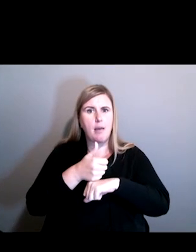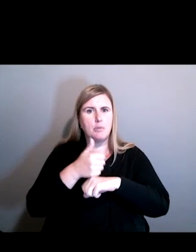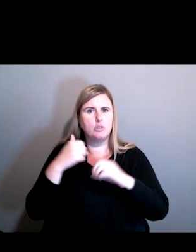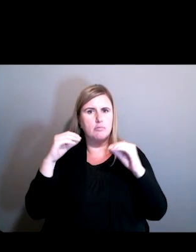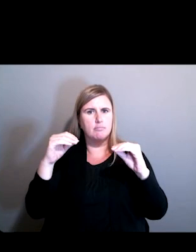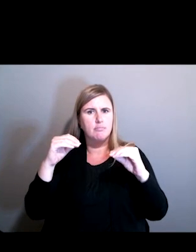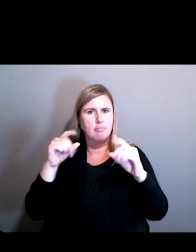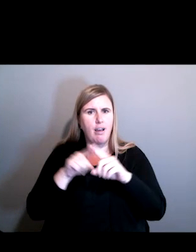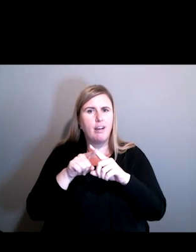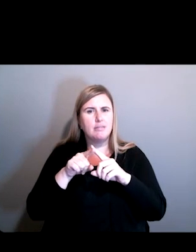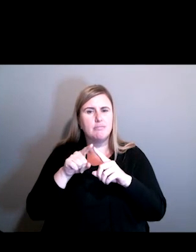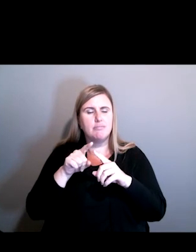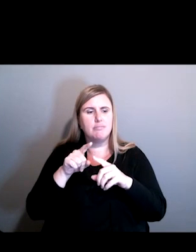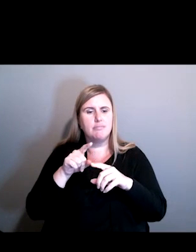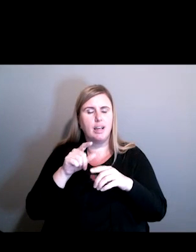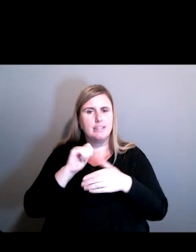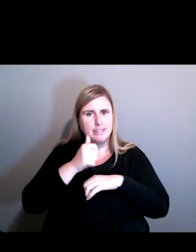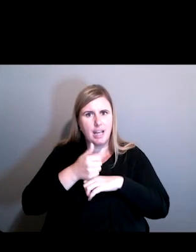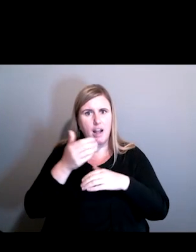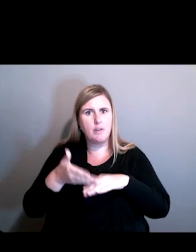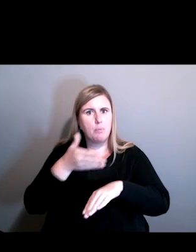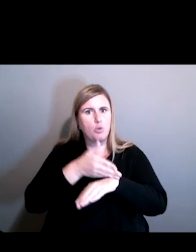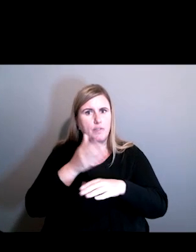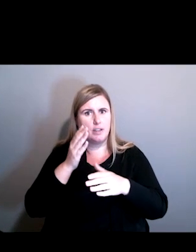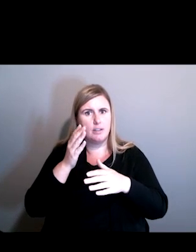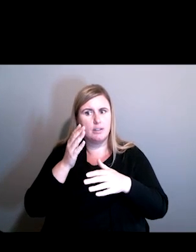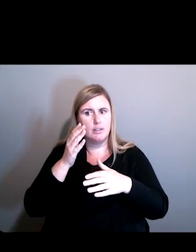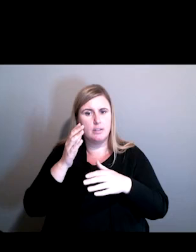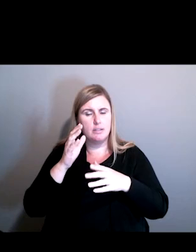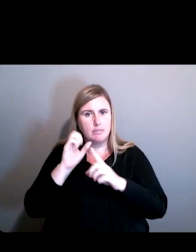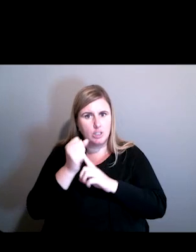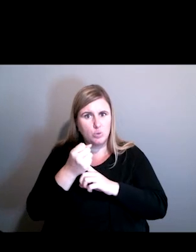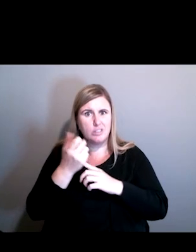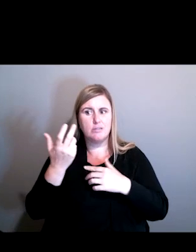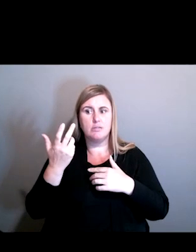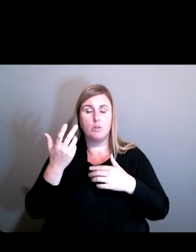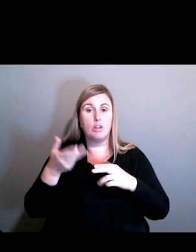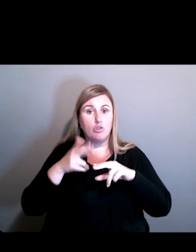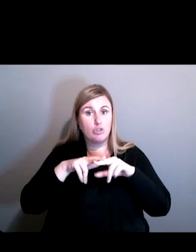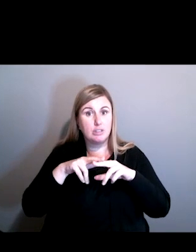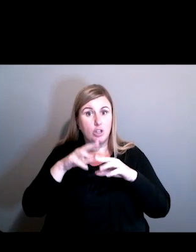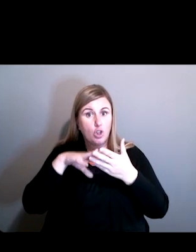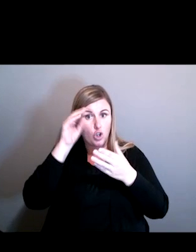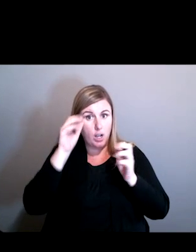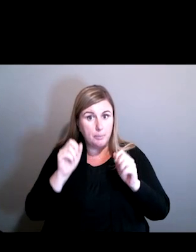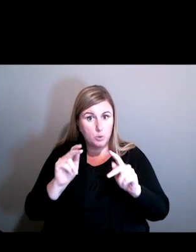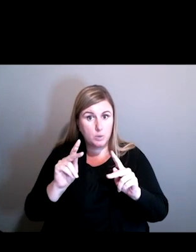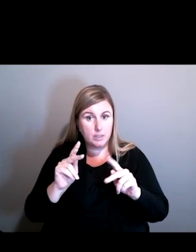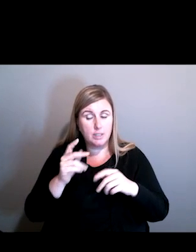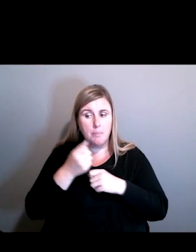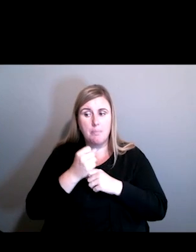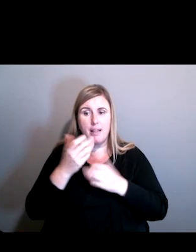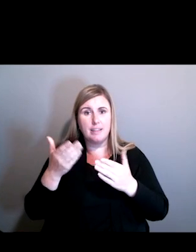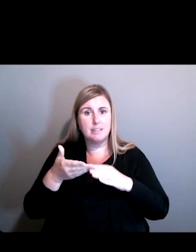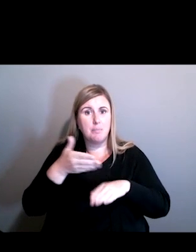establish instruction as a set of improving conditions? We want to increase learning opportunities and